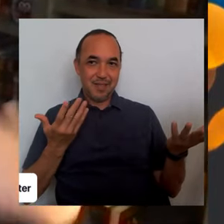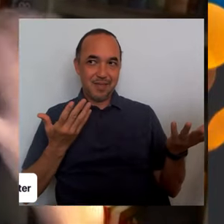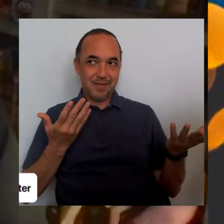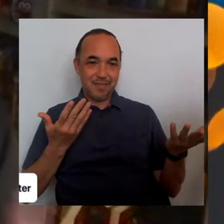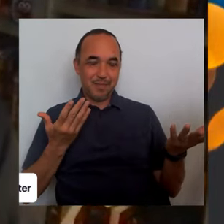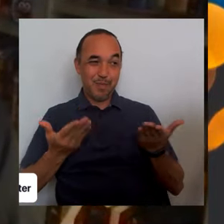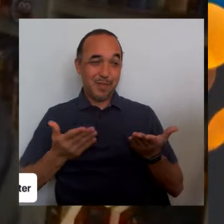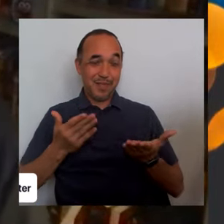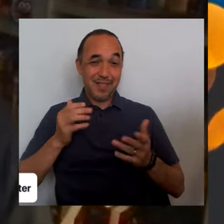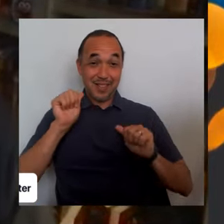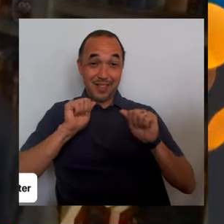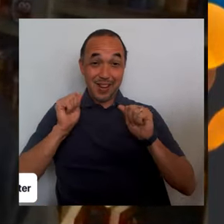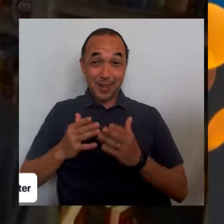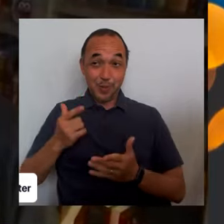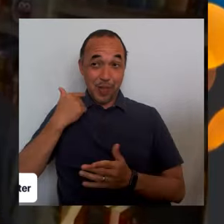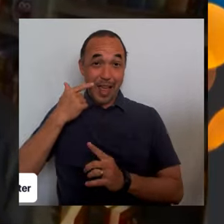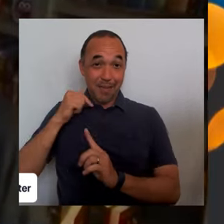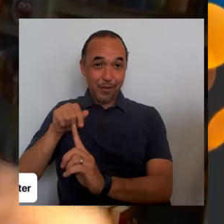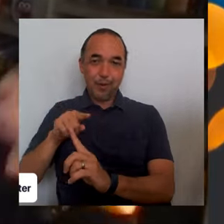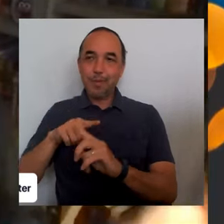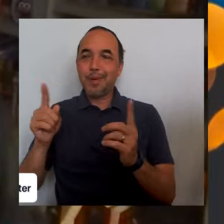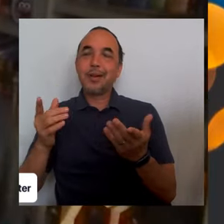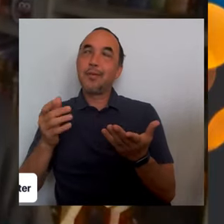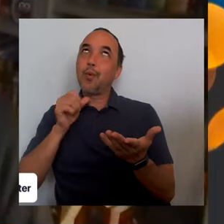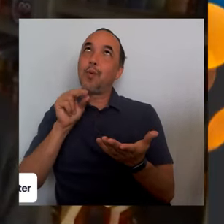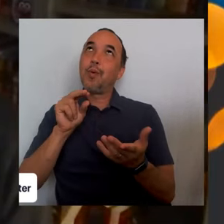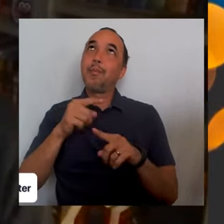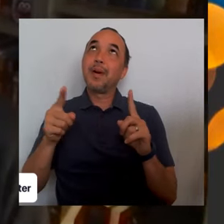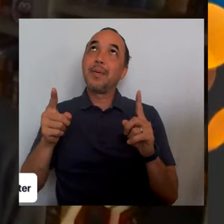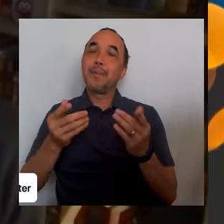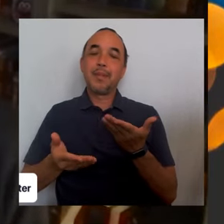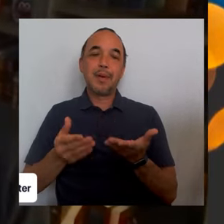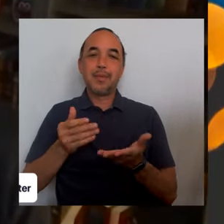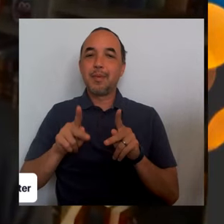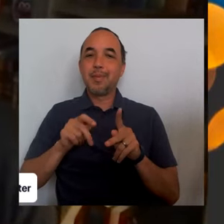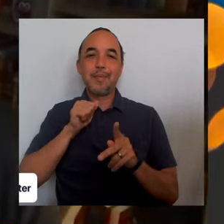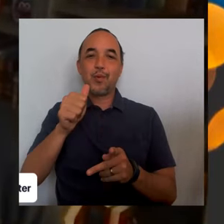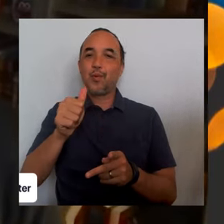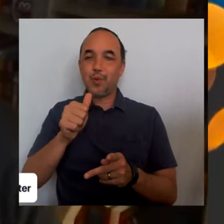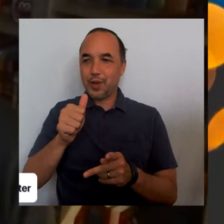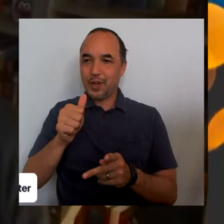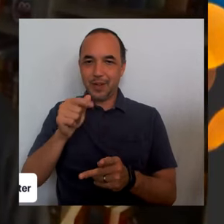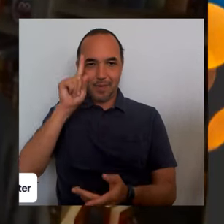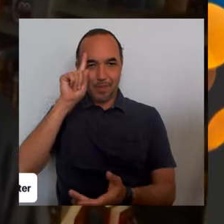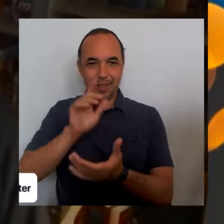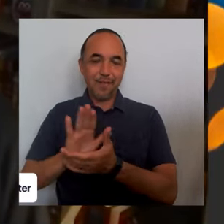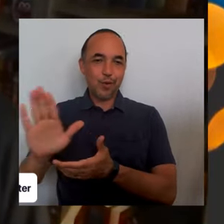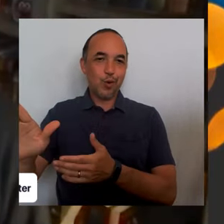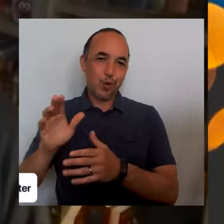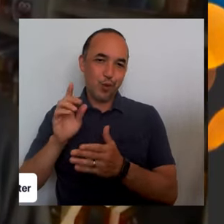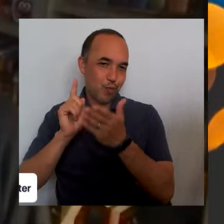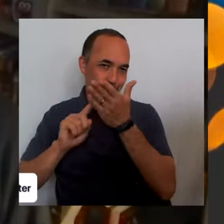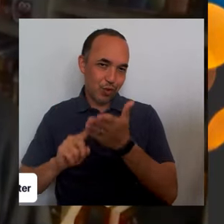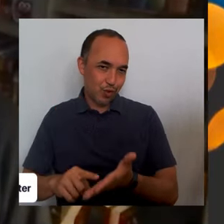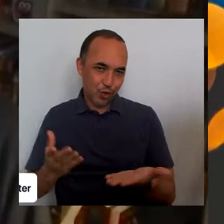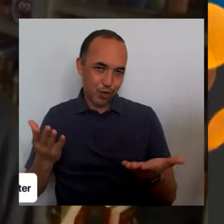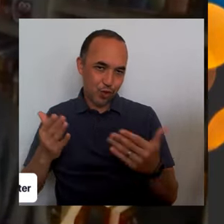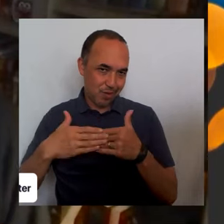but at least not taken as seriously in the scientific community as she would be otherwise.